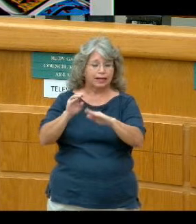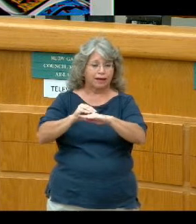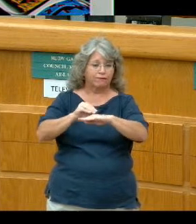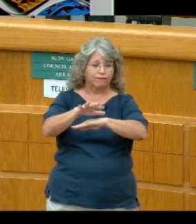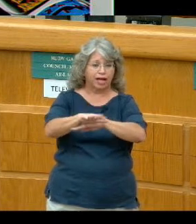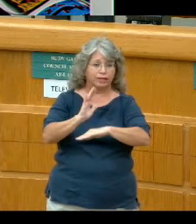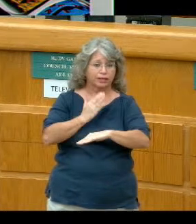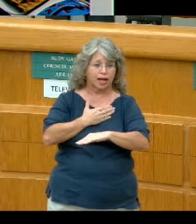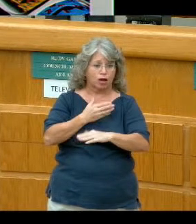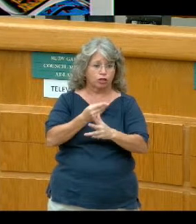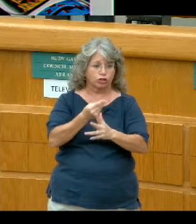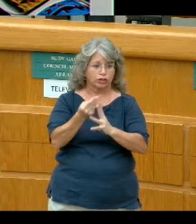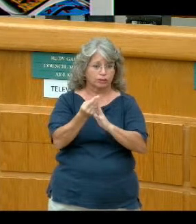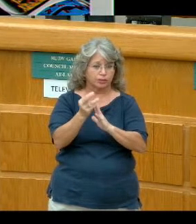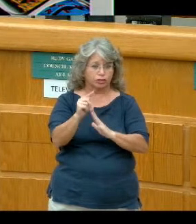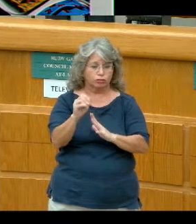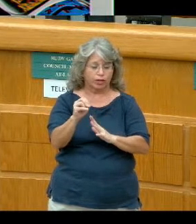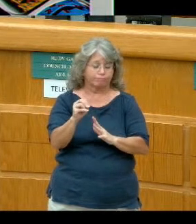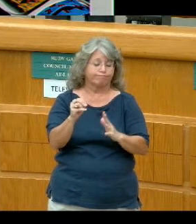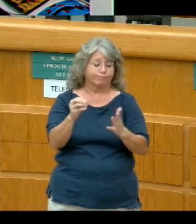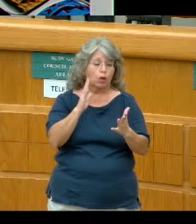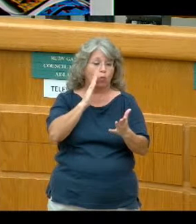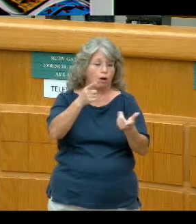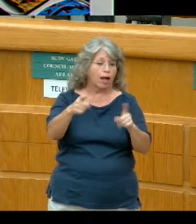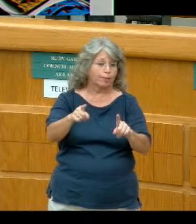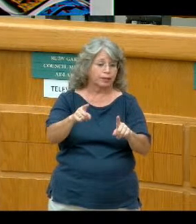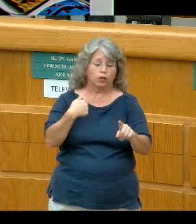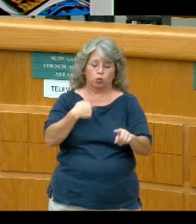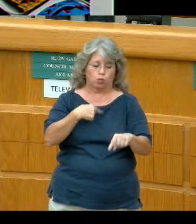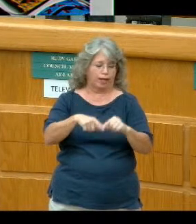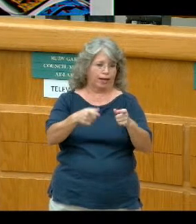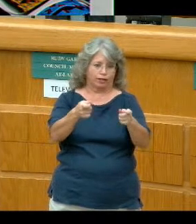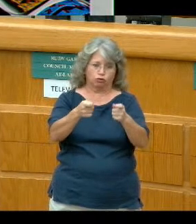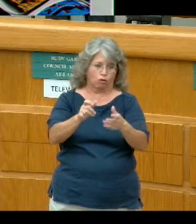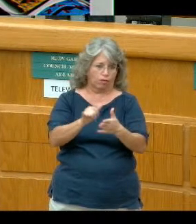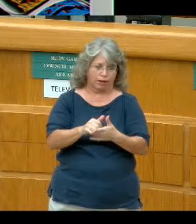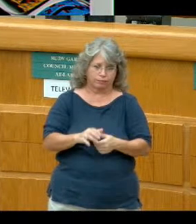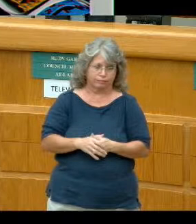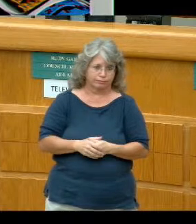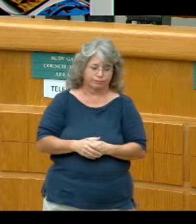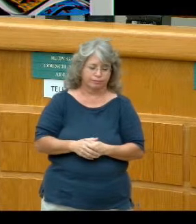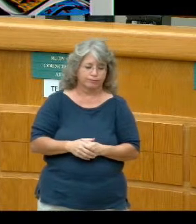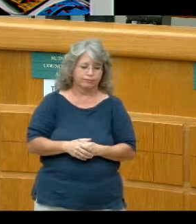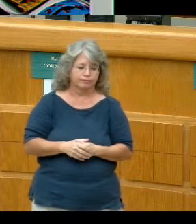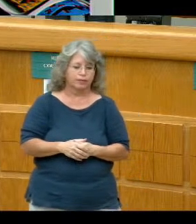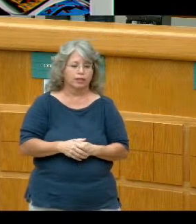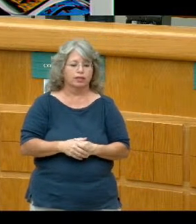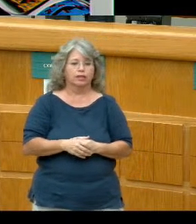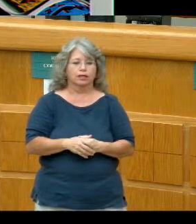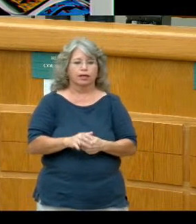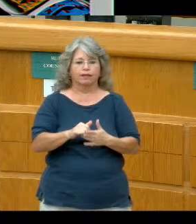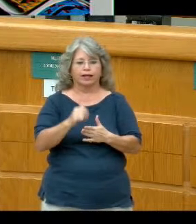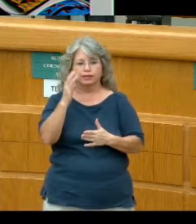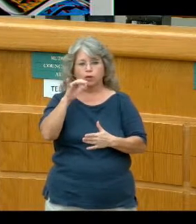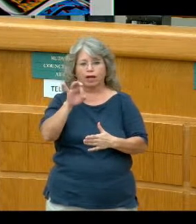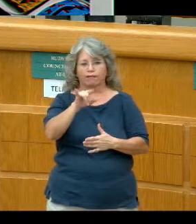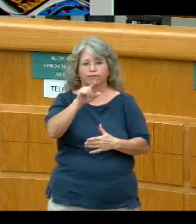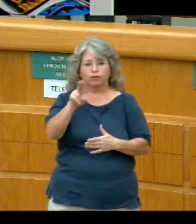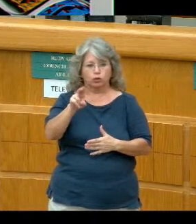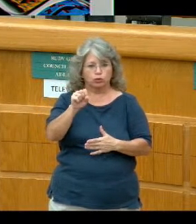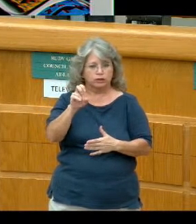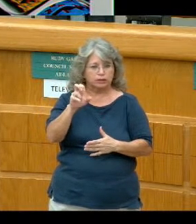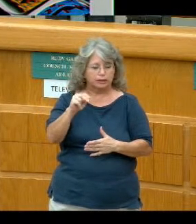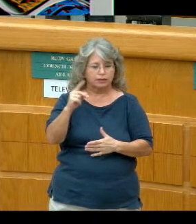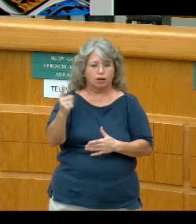our control. We can't do anything about it. It's going to happen. As we go into the fall season, the transmission rate will increase. That's the reason why the